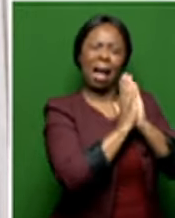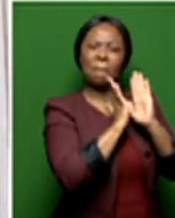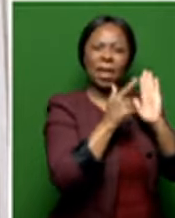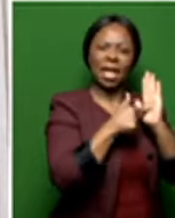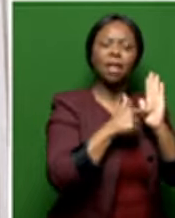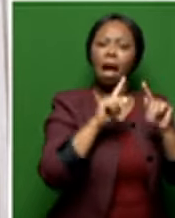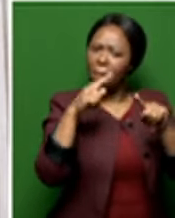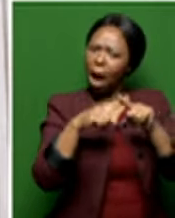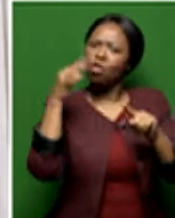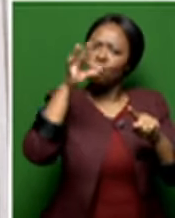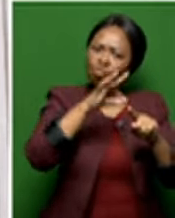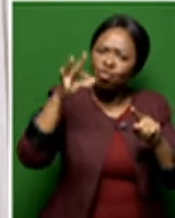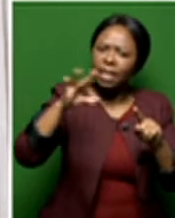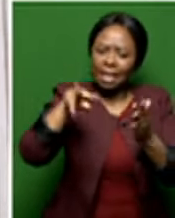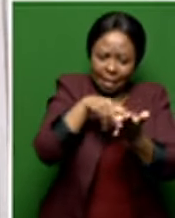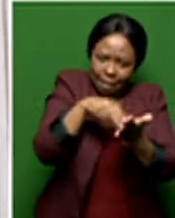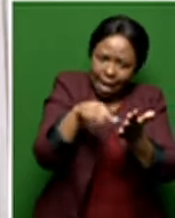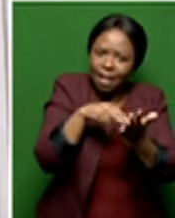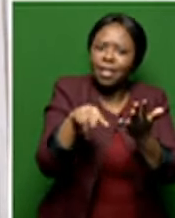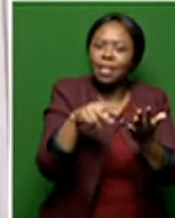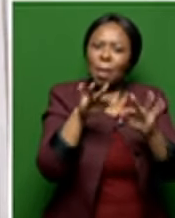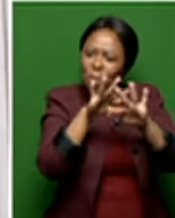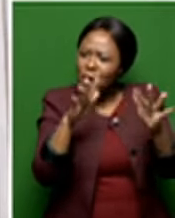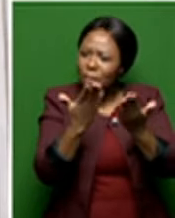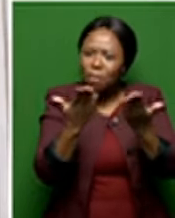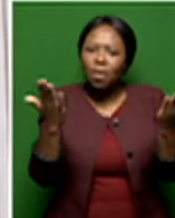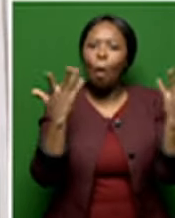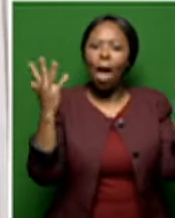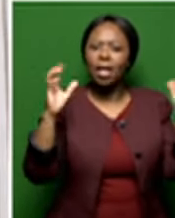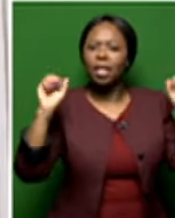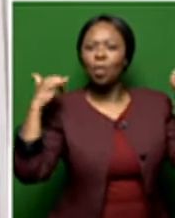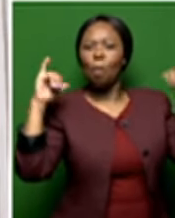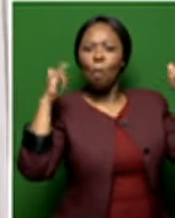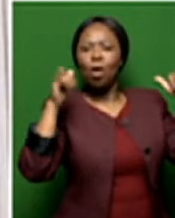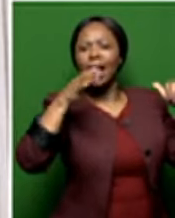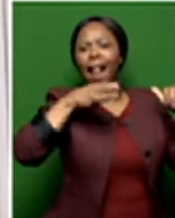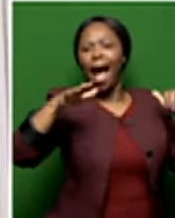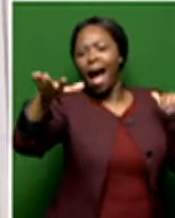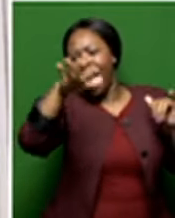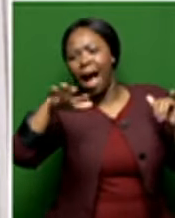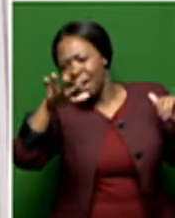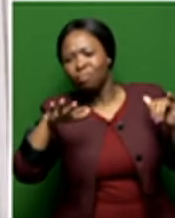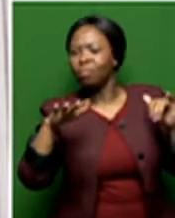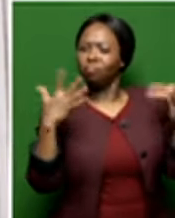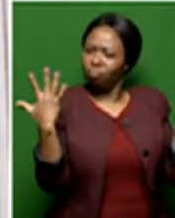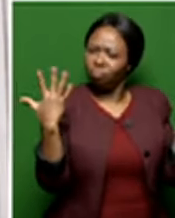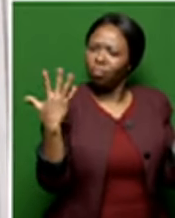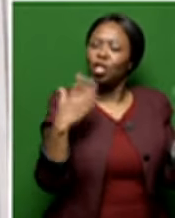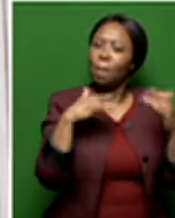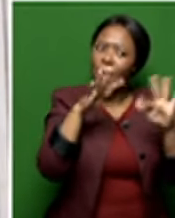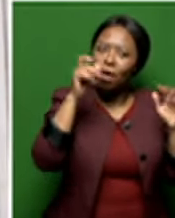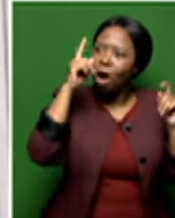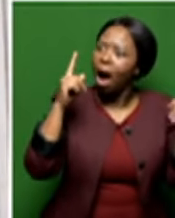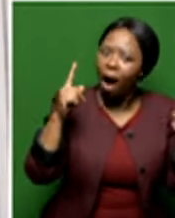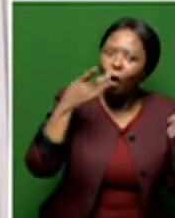be about dance music. You should find people dancing a sportini somewhere, and they realize that the Lord loves them. You should